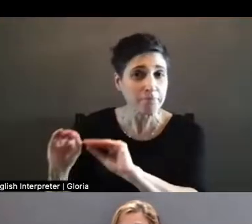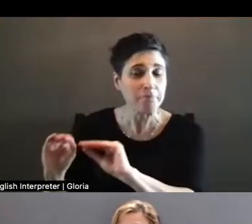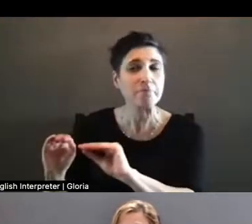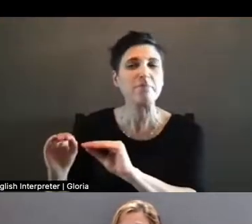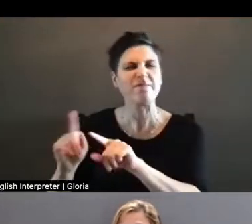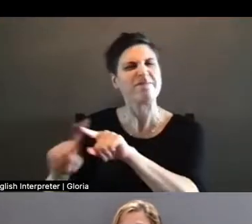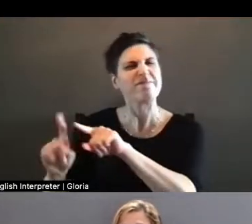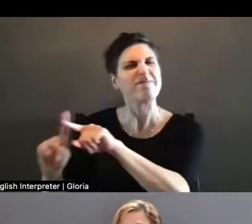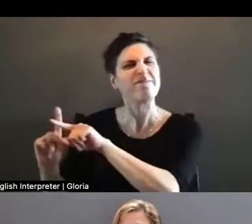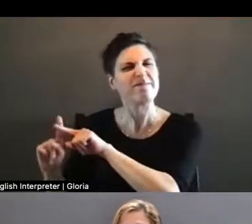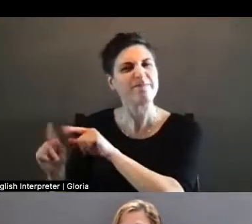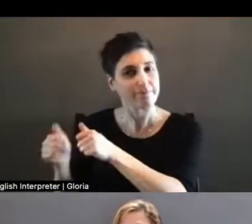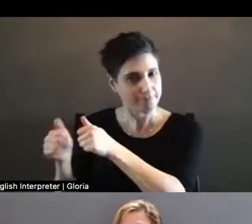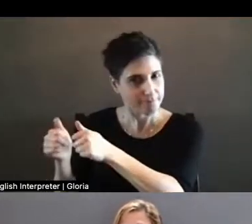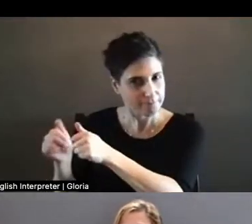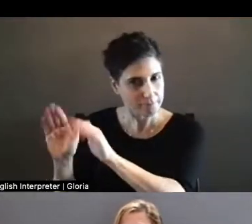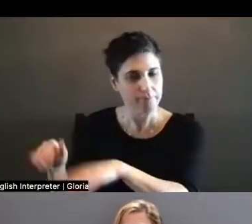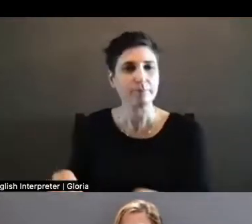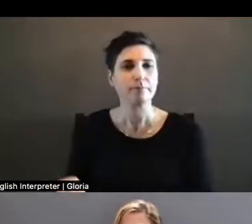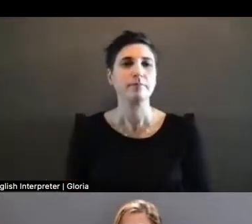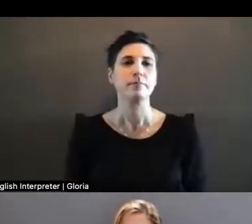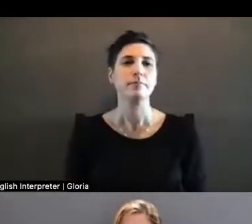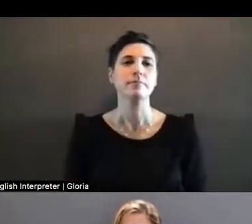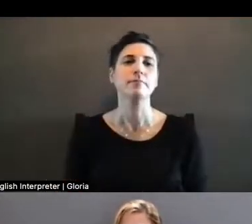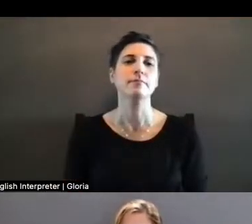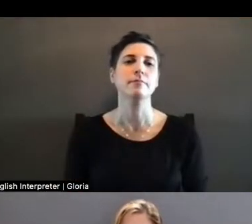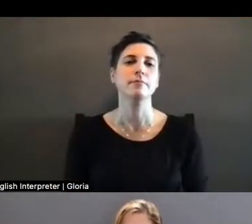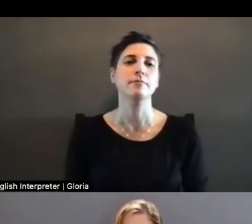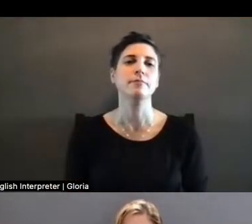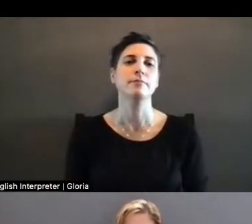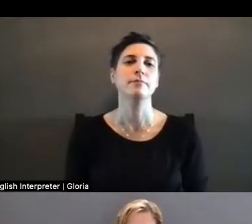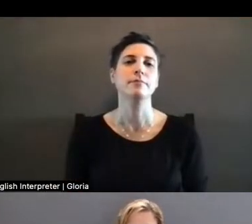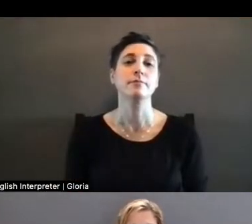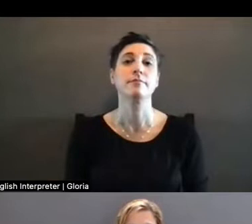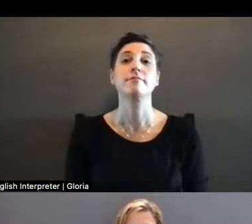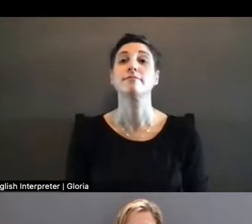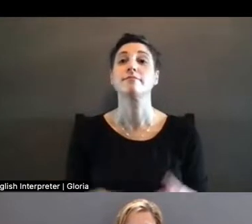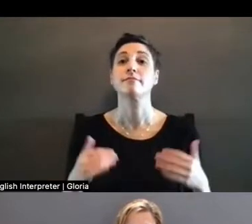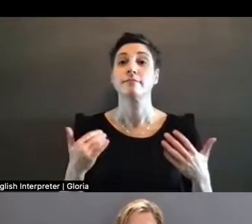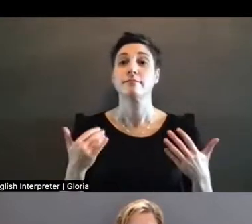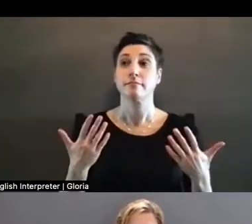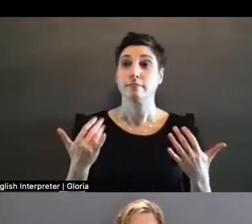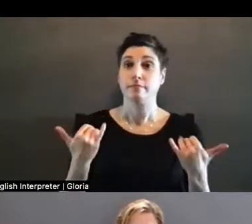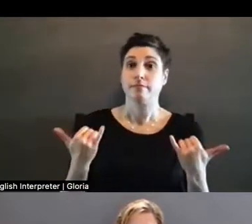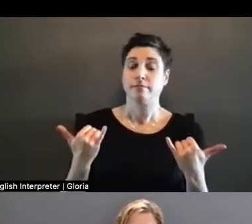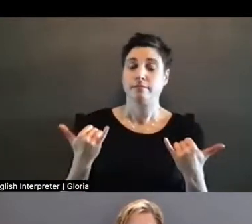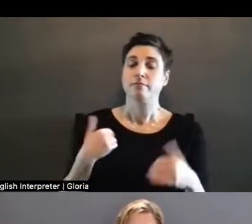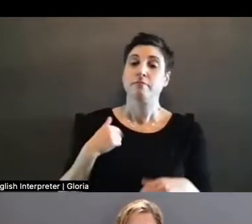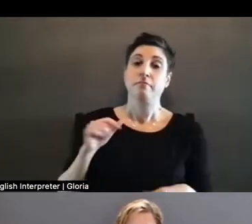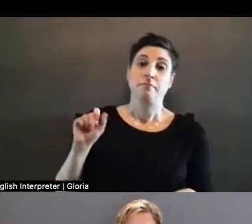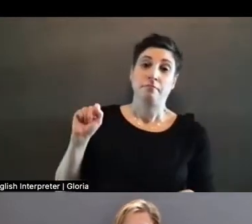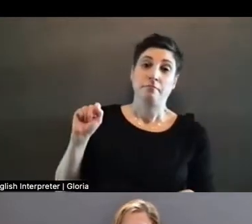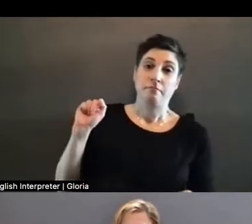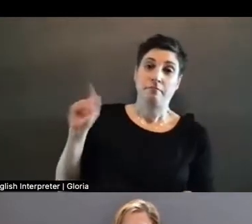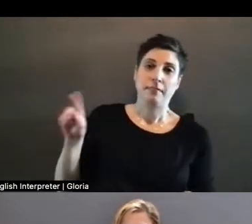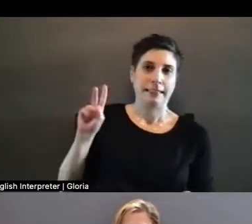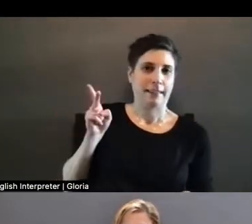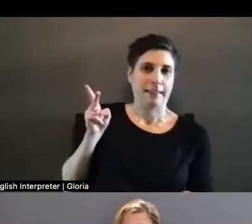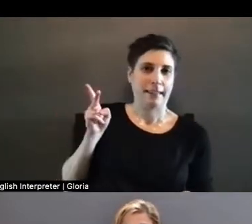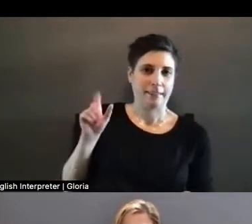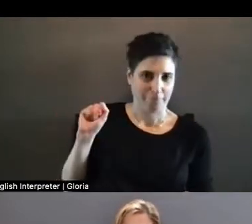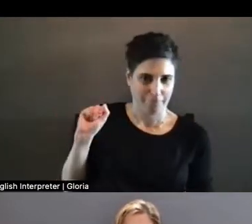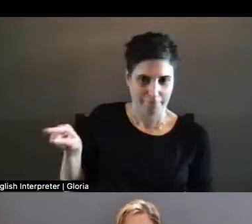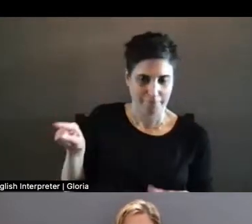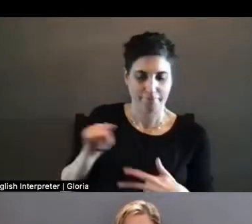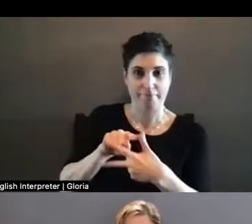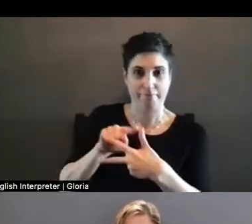panel this afternoon. Okay. So our first question, our second question, sorry, for our panelists